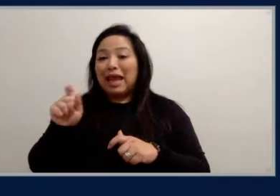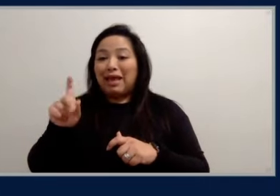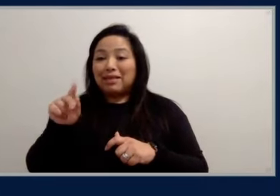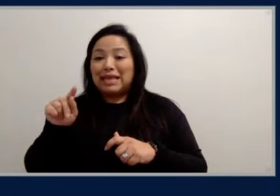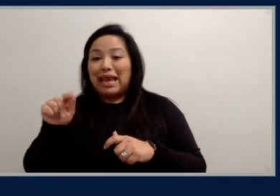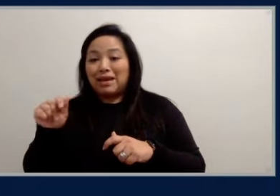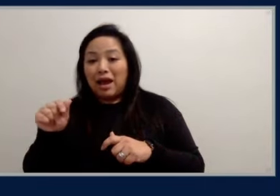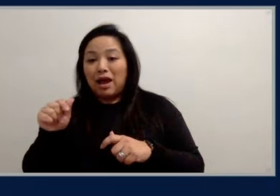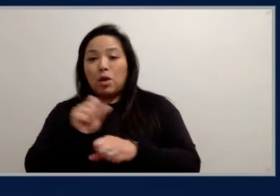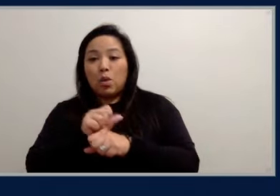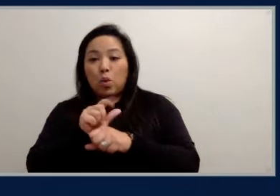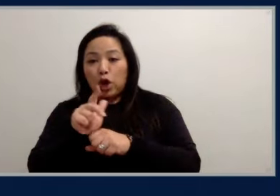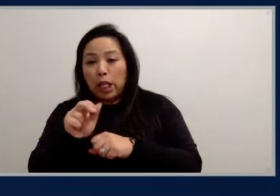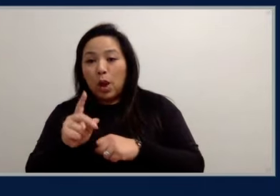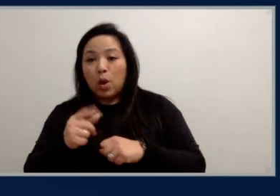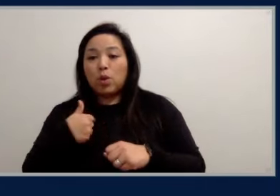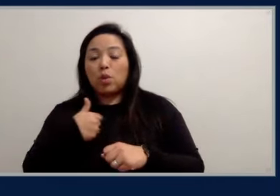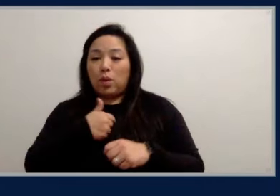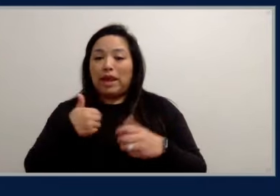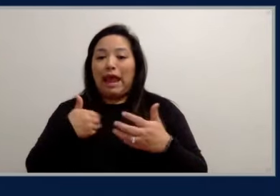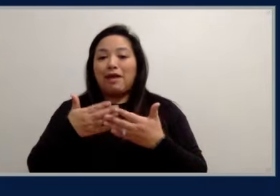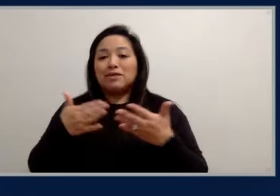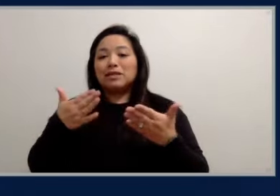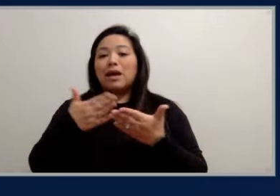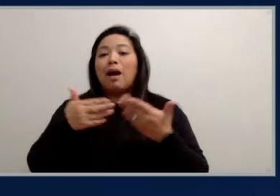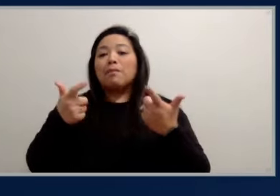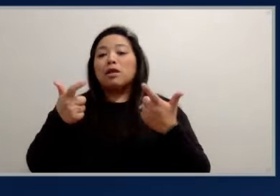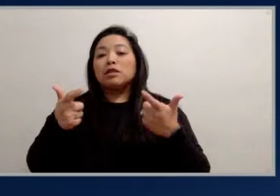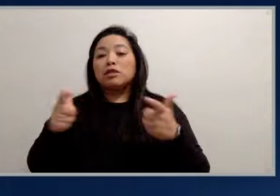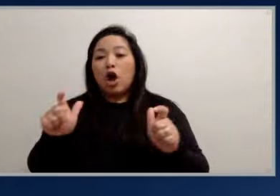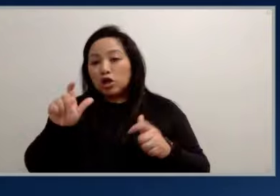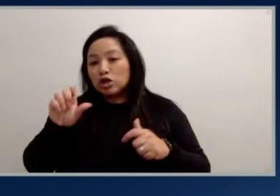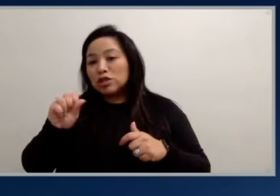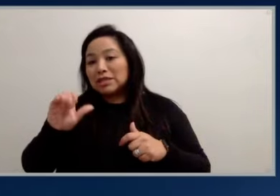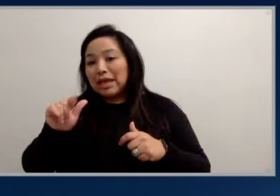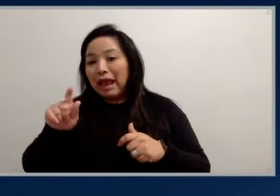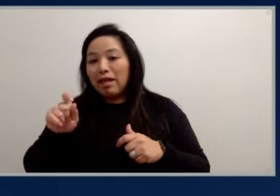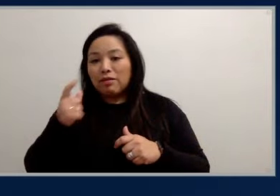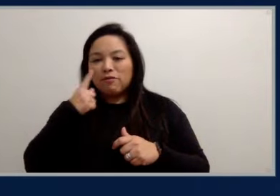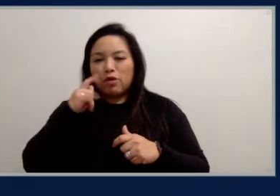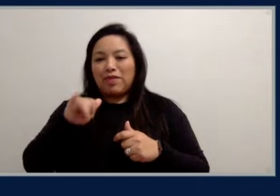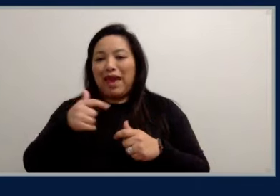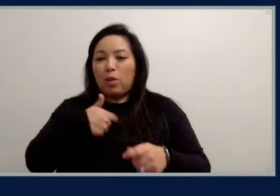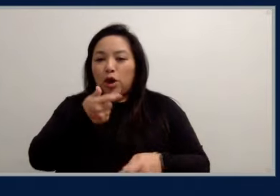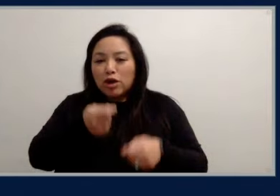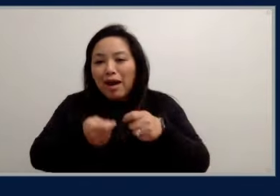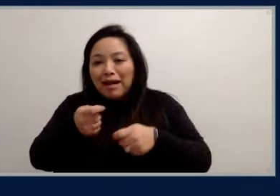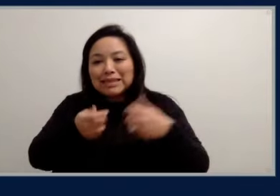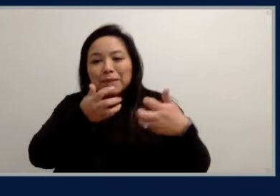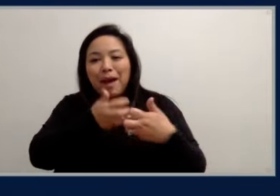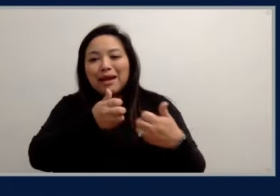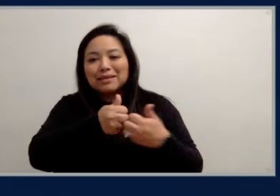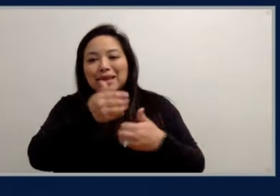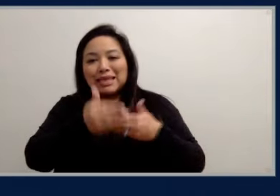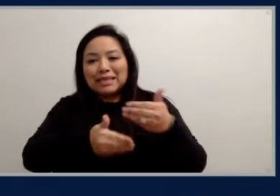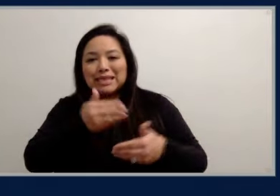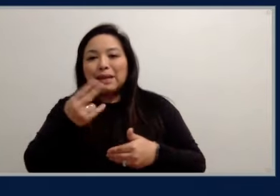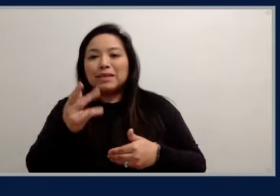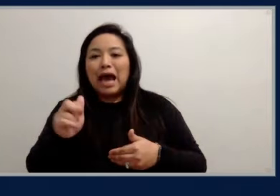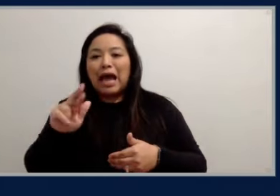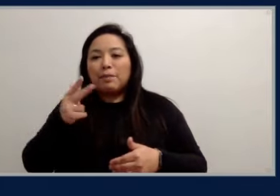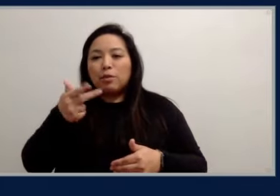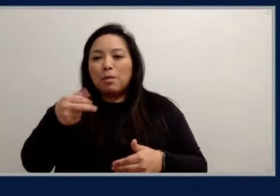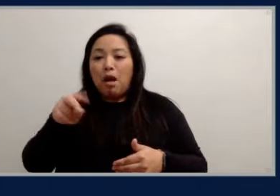doing some large-scale data processing on HyperPod cluster. They are customizing the stack. HyperPod is extremely customizable,